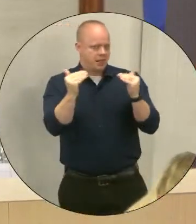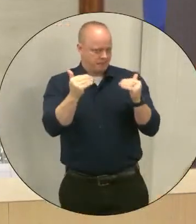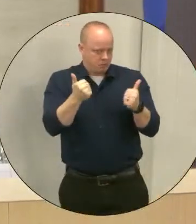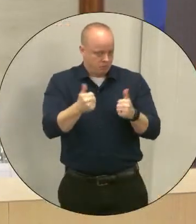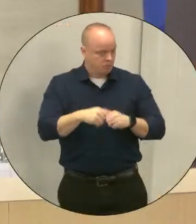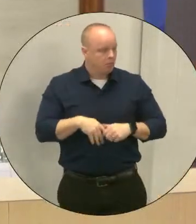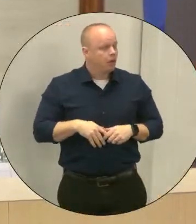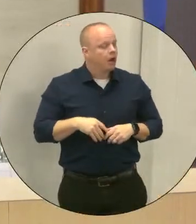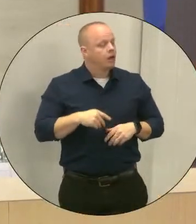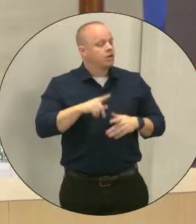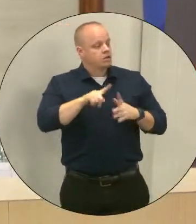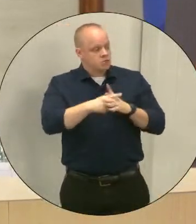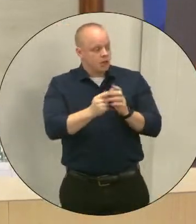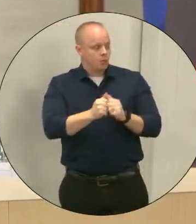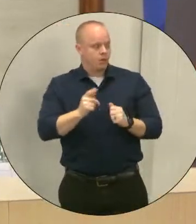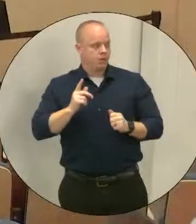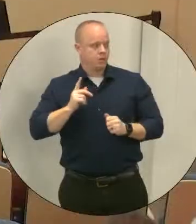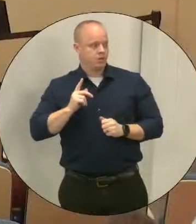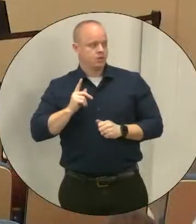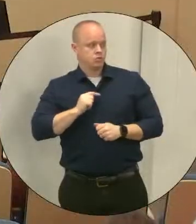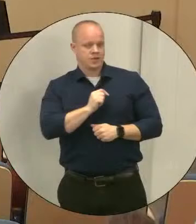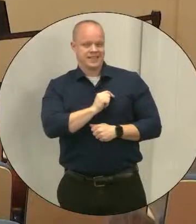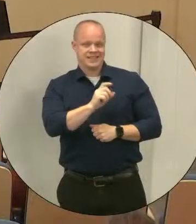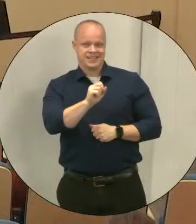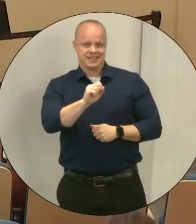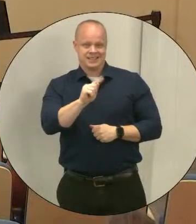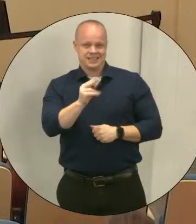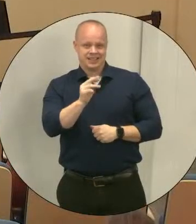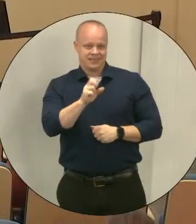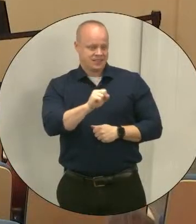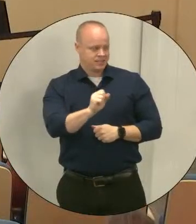Trustee Stevens.